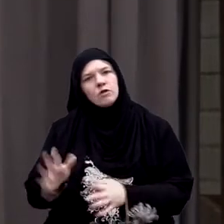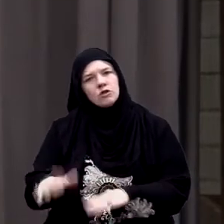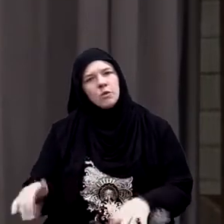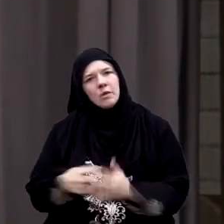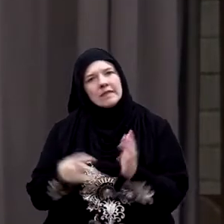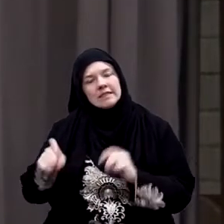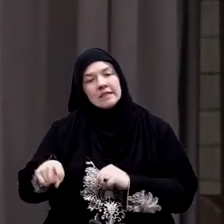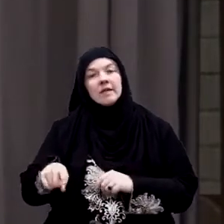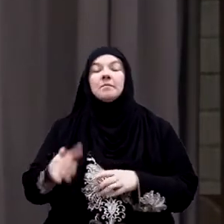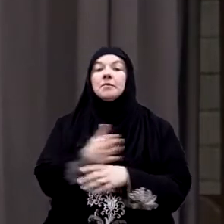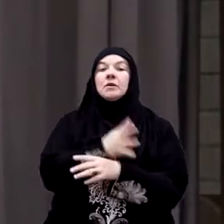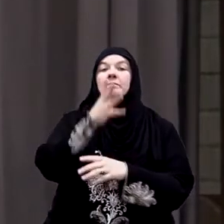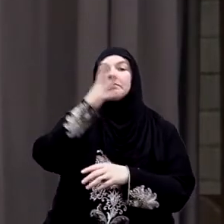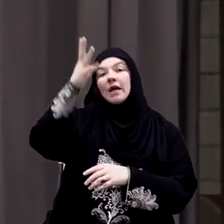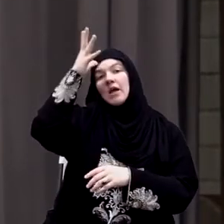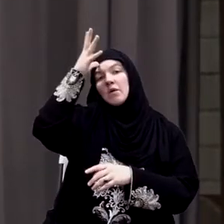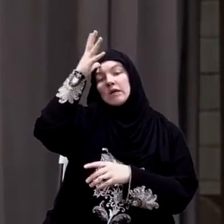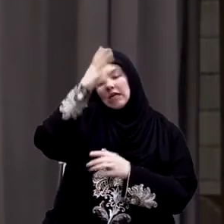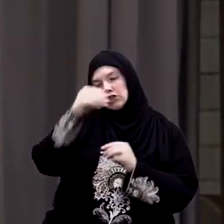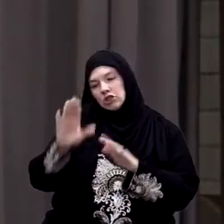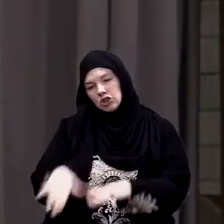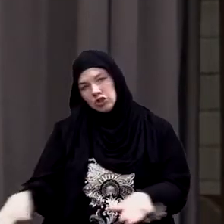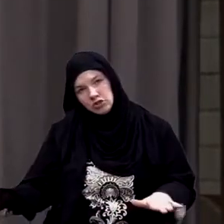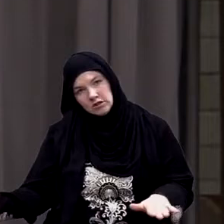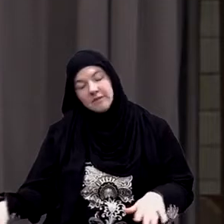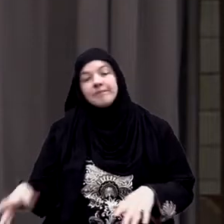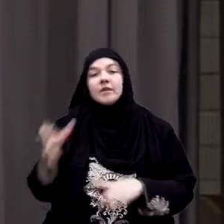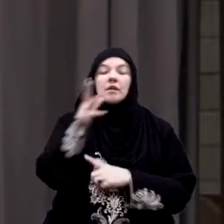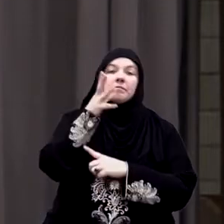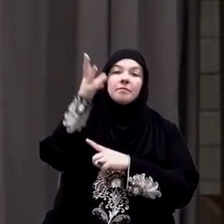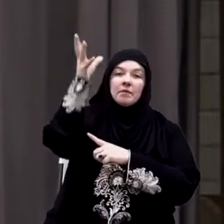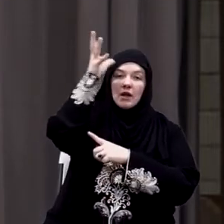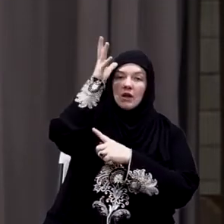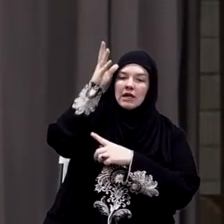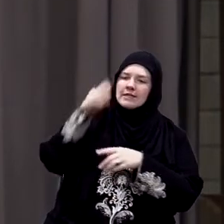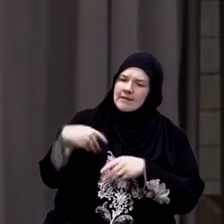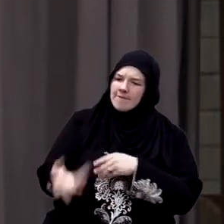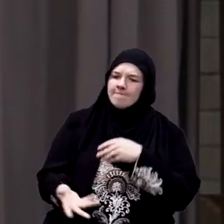Especially between parents and children, the parent generosity